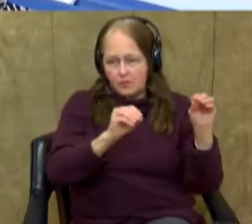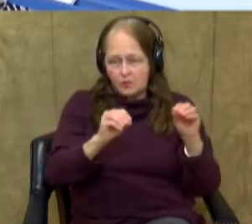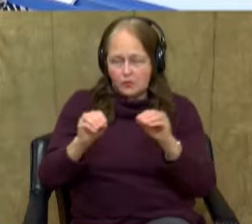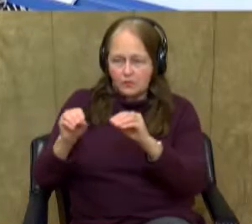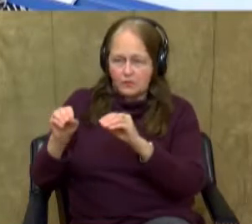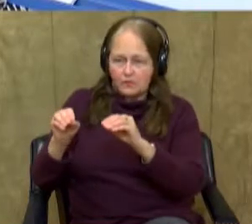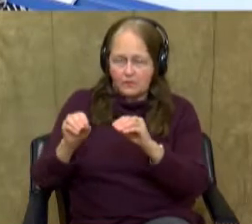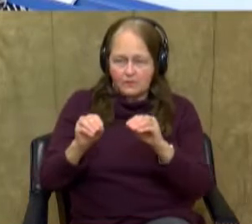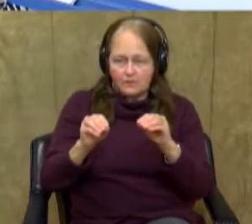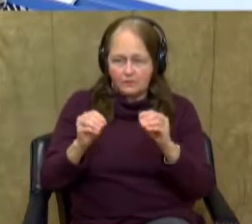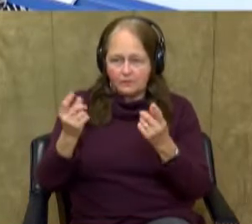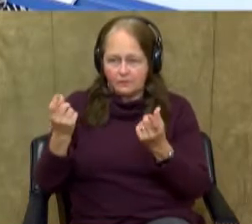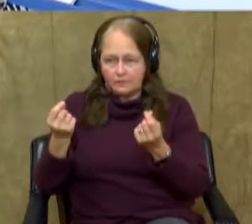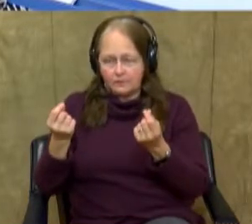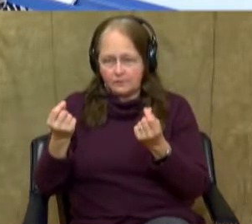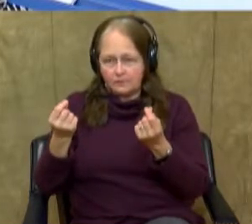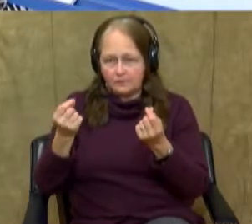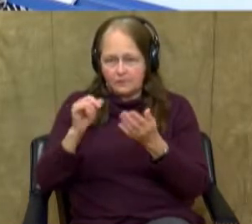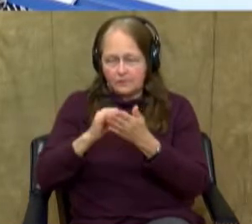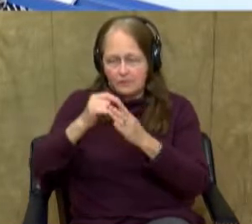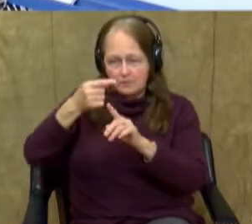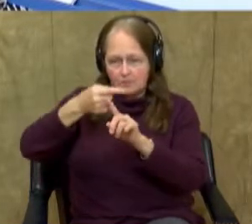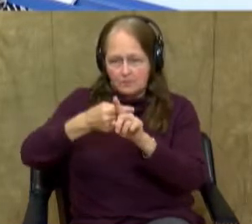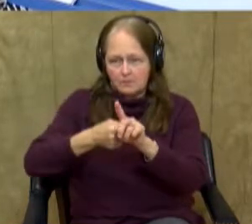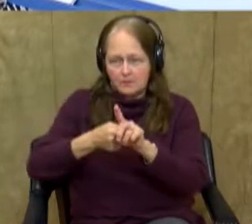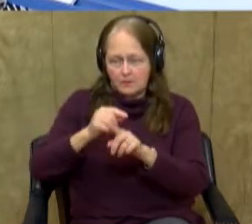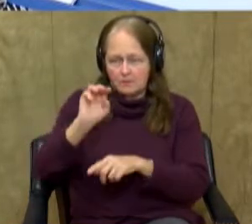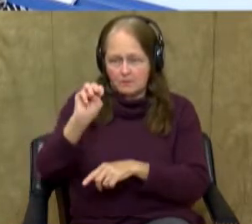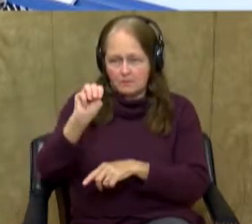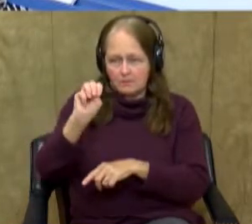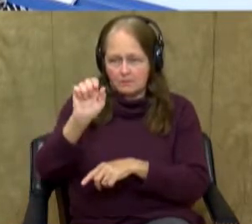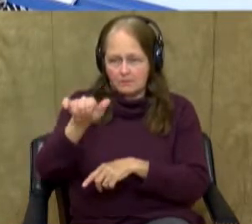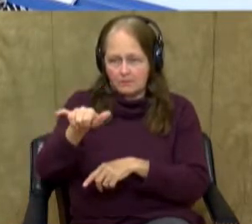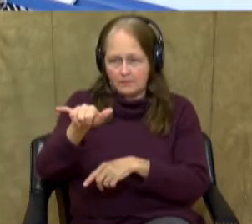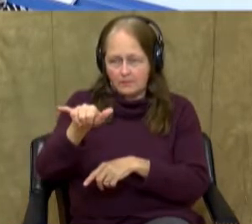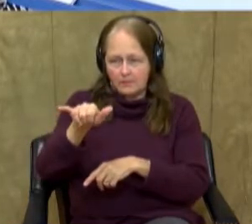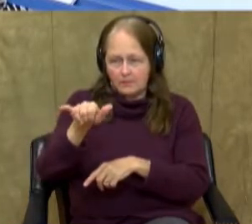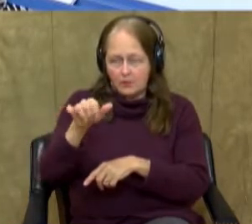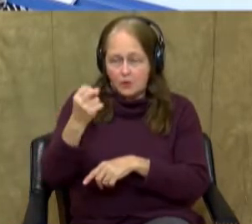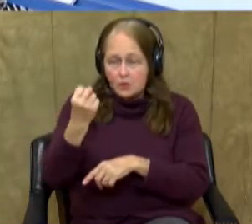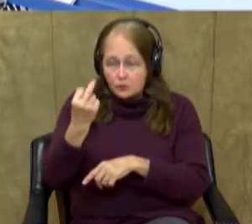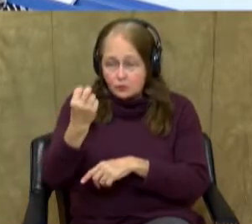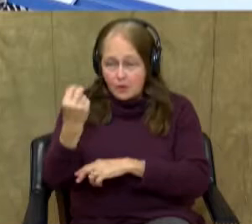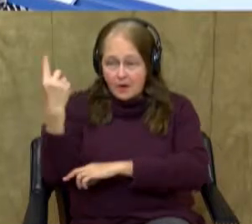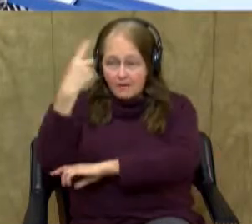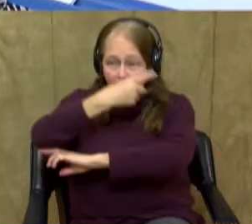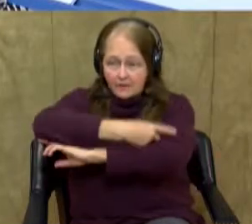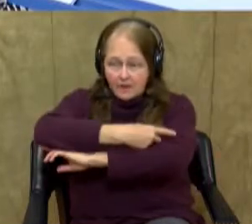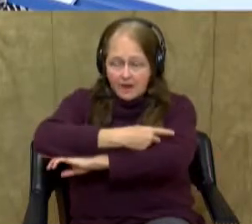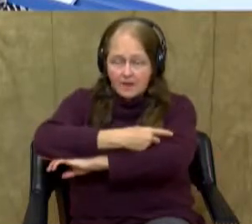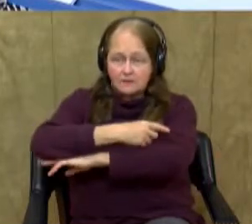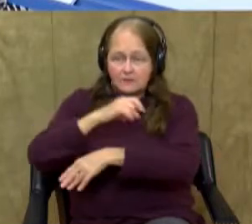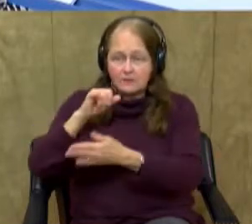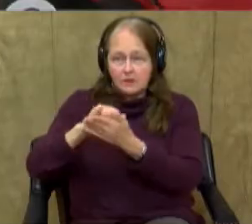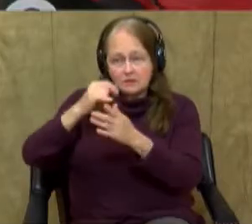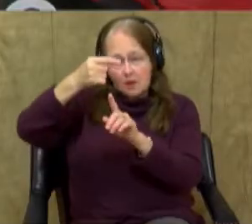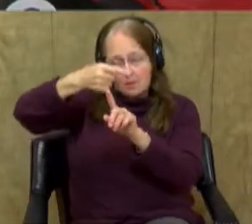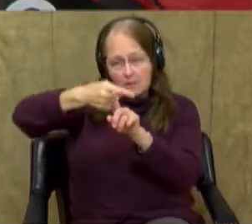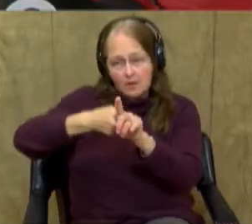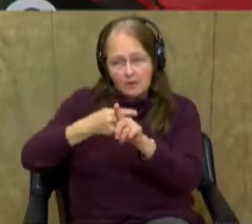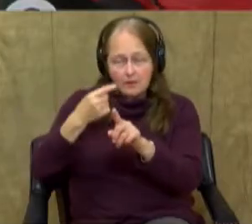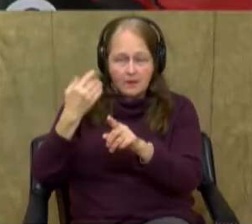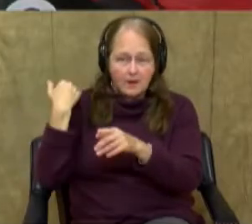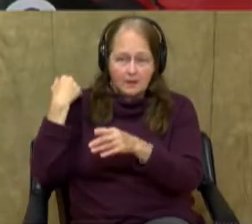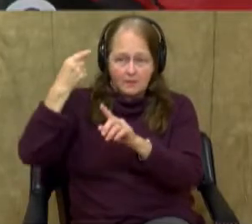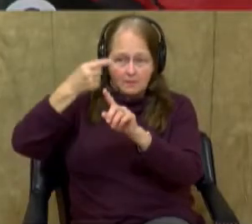Miss Chabot told you that this is the month of May. We're already into 12 days of this month. Last